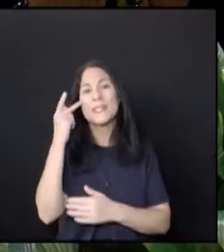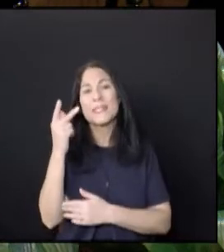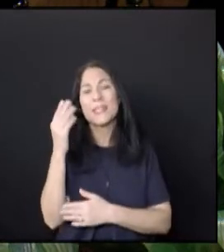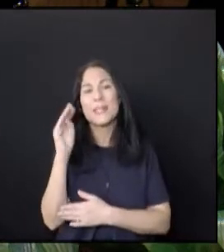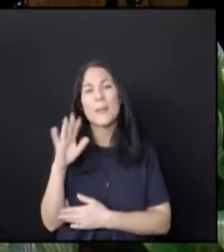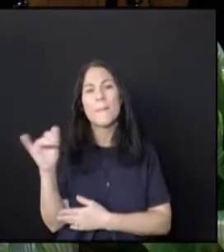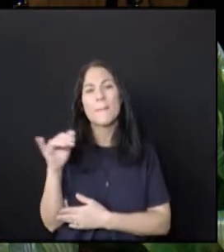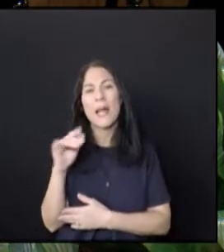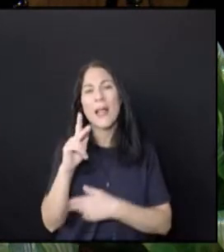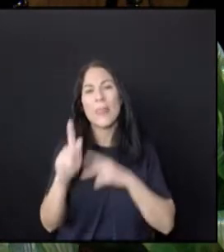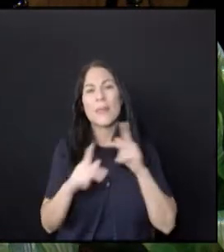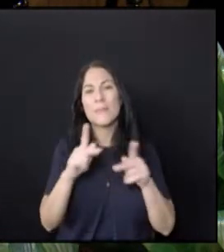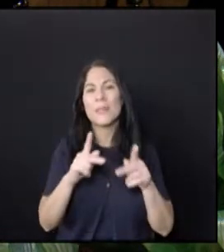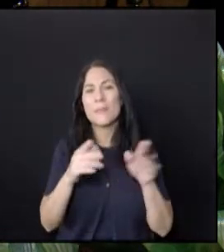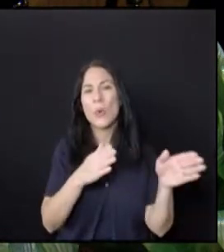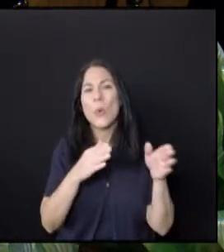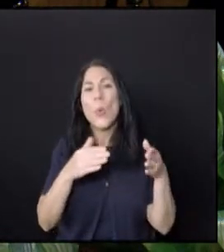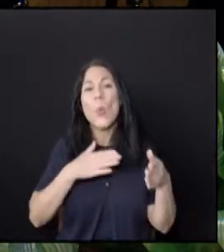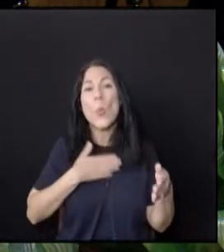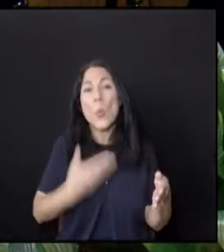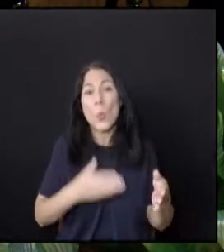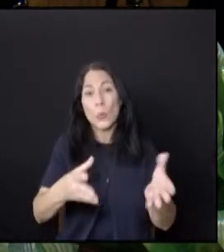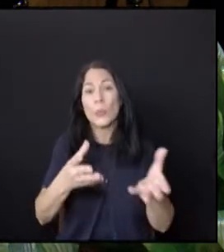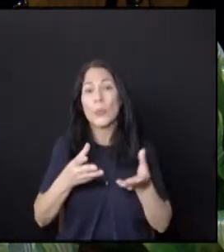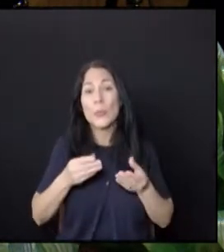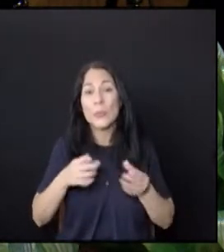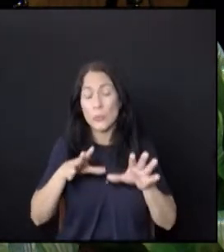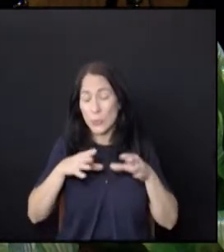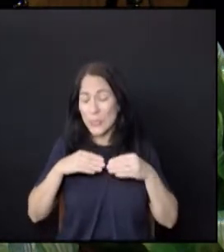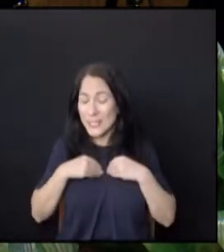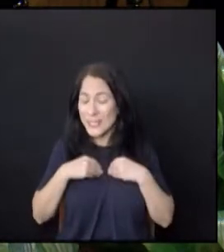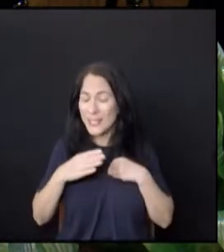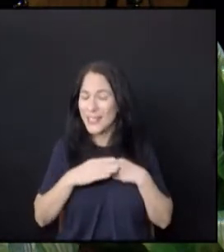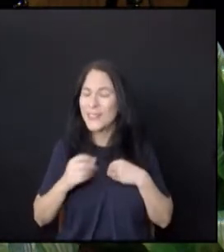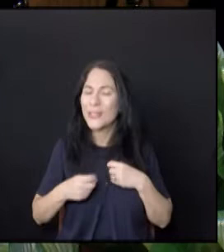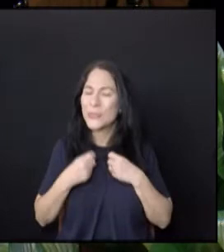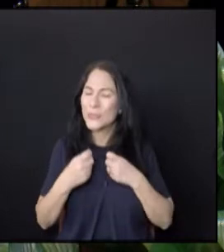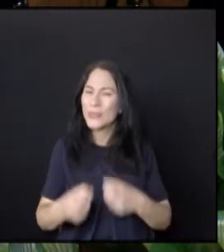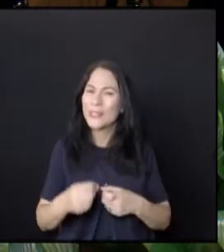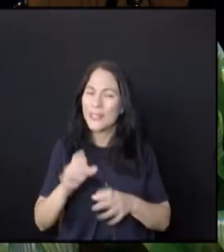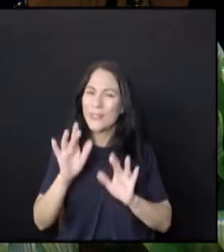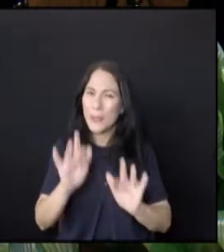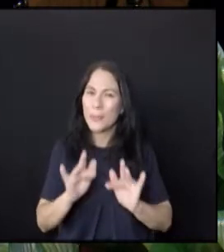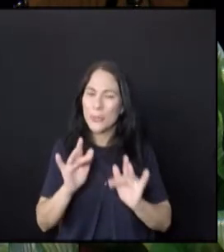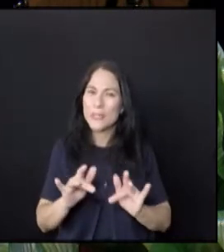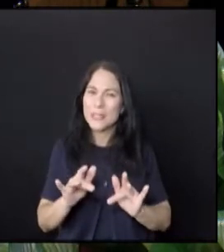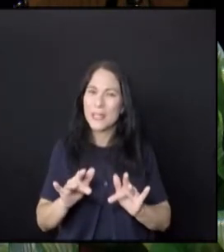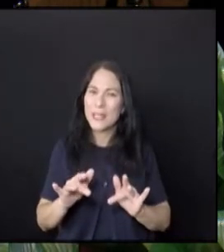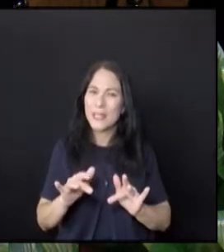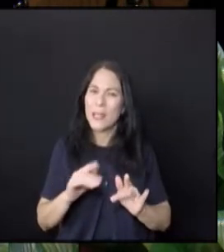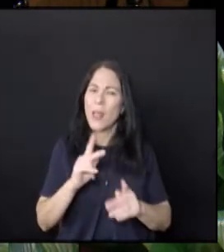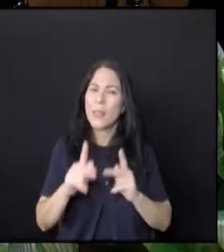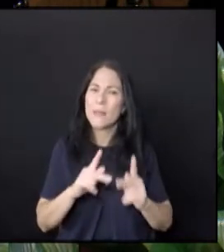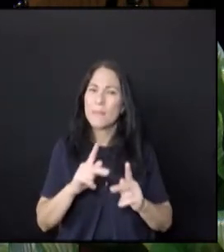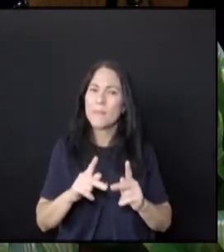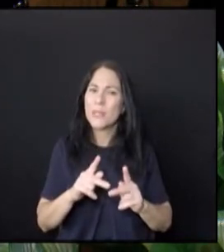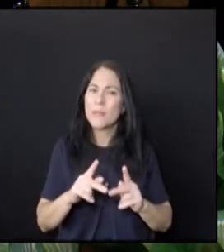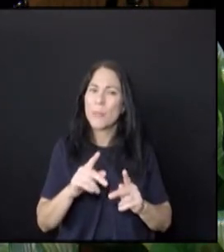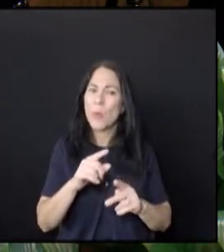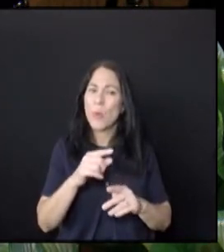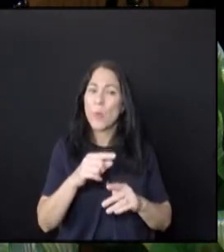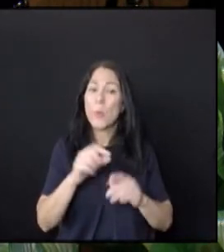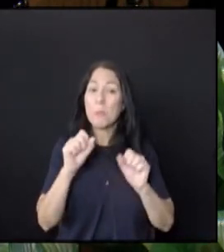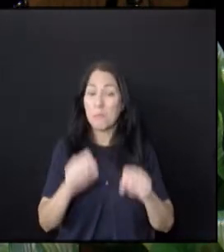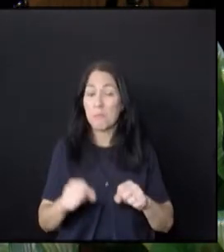those who are willing to receive and to give mercy. For those whose eyes have been opened, Jesus is